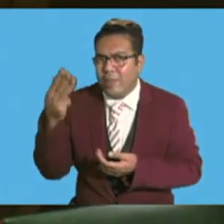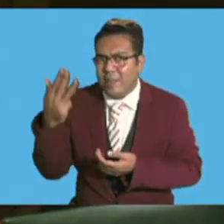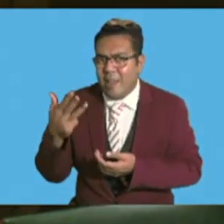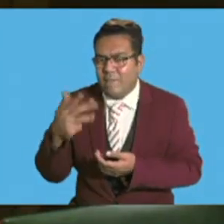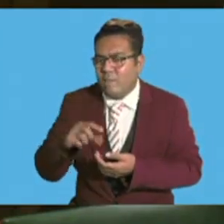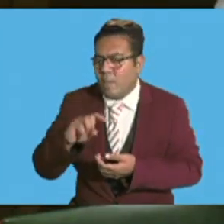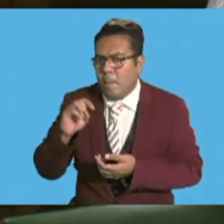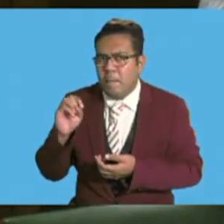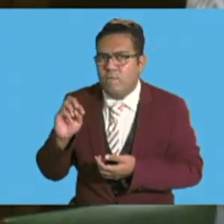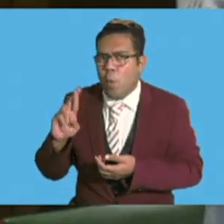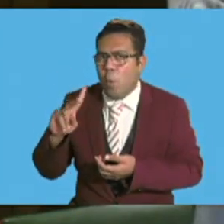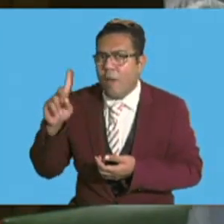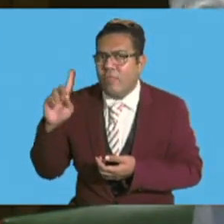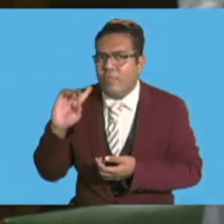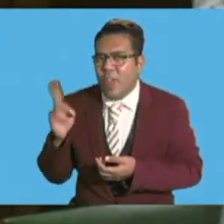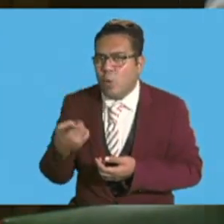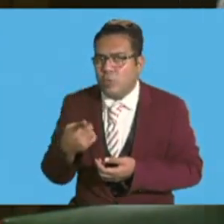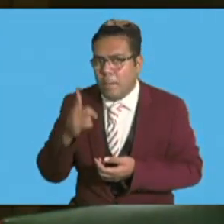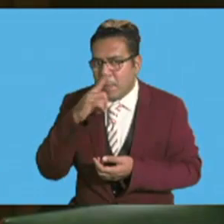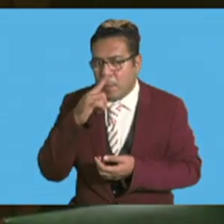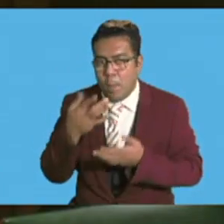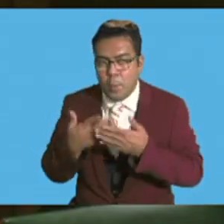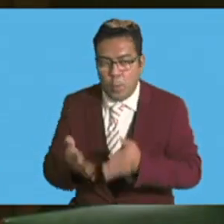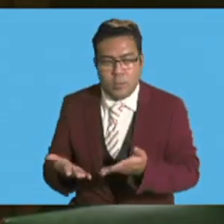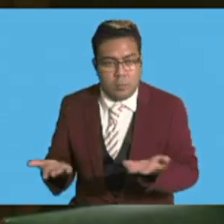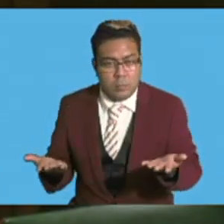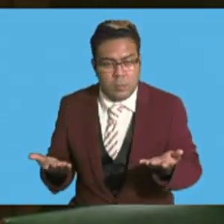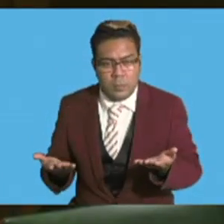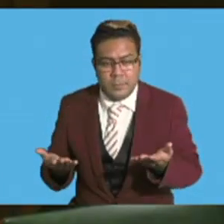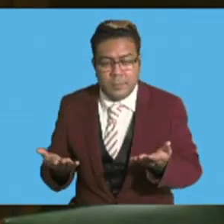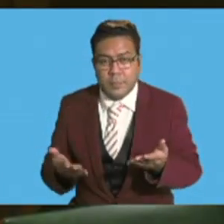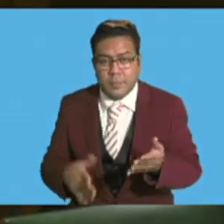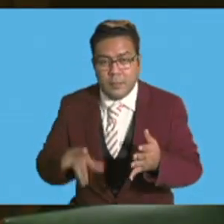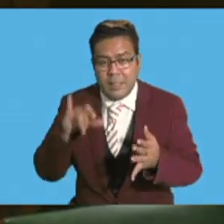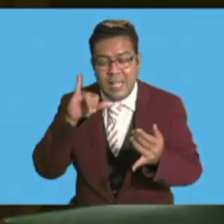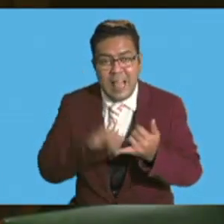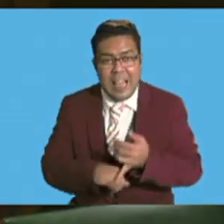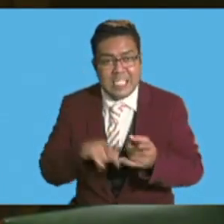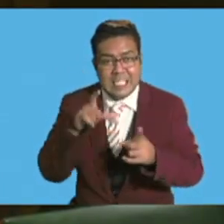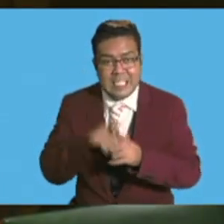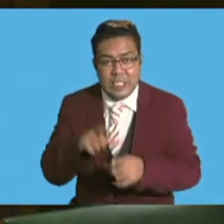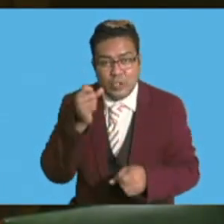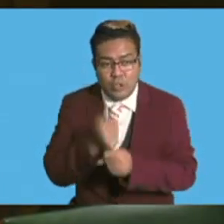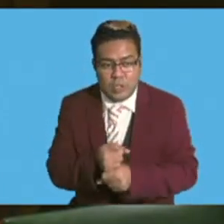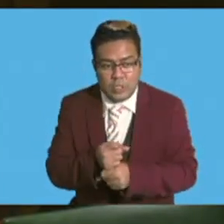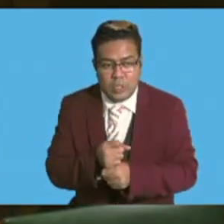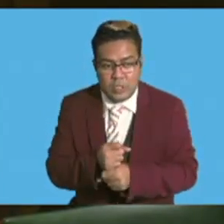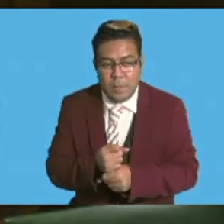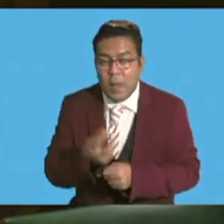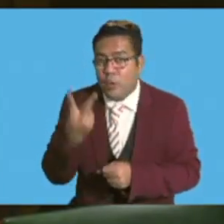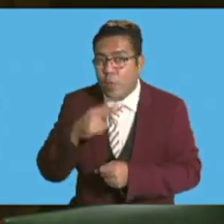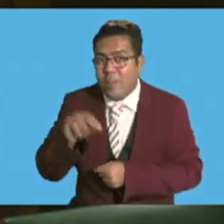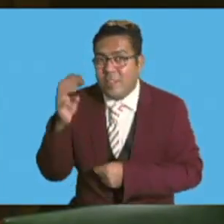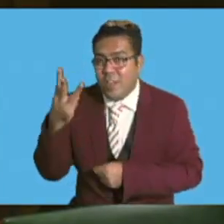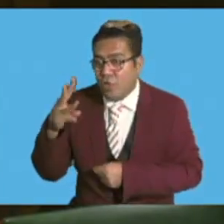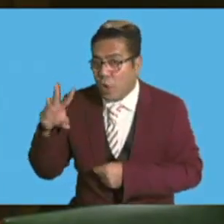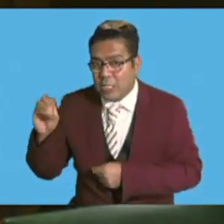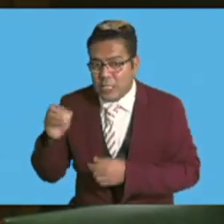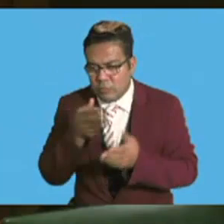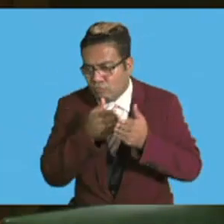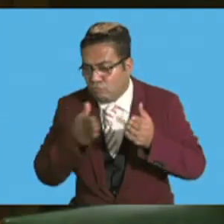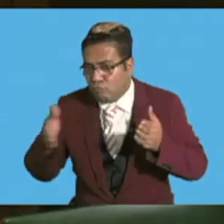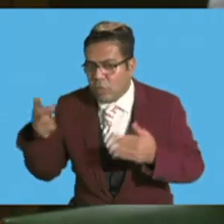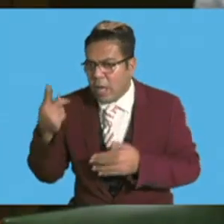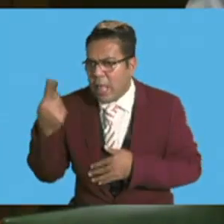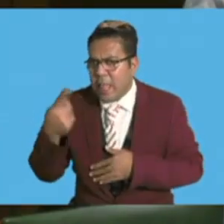births. The SDG target for neonatal mortality rate, another clinical indicator, by 2030, that's